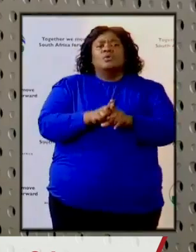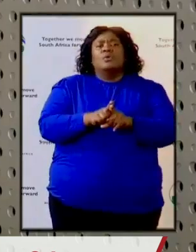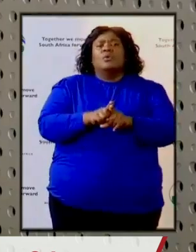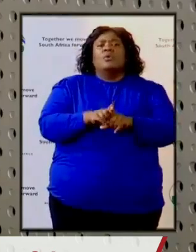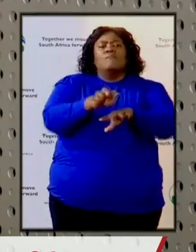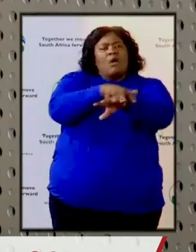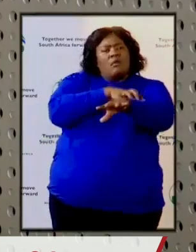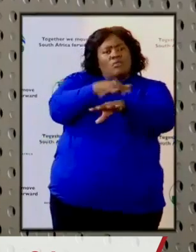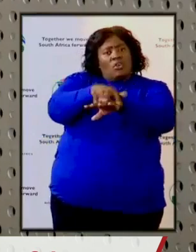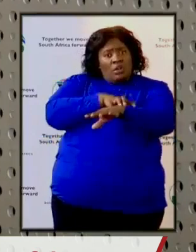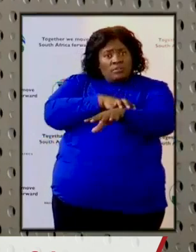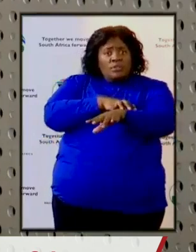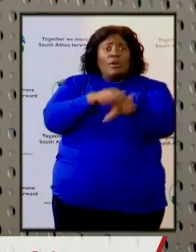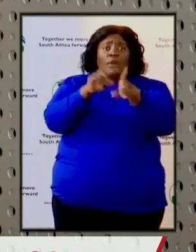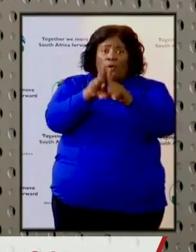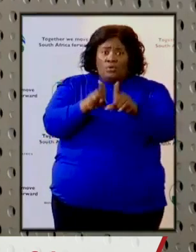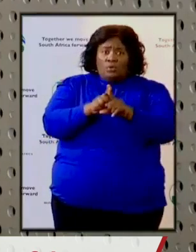nowezolimo namahlathi